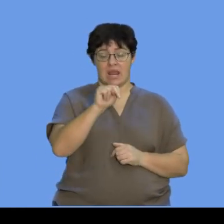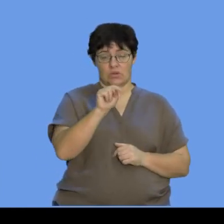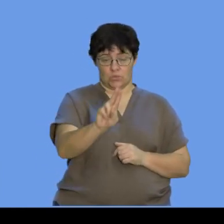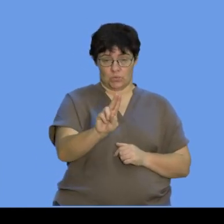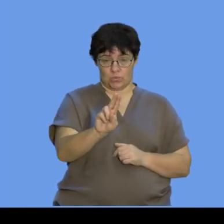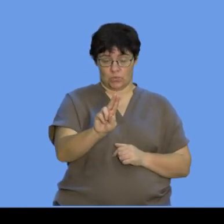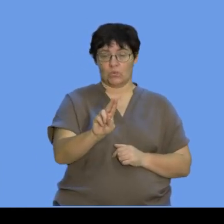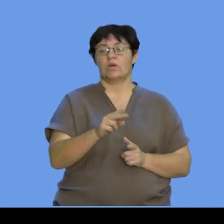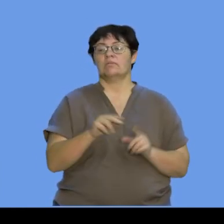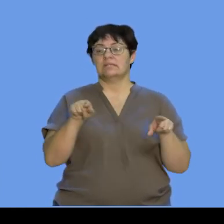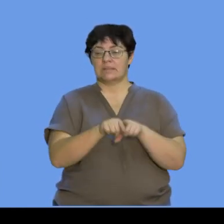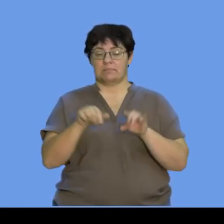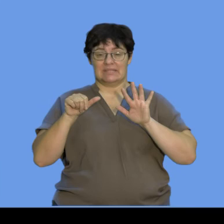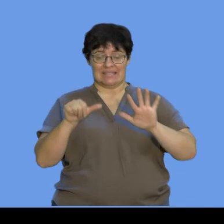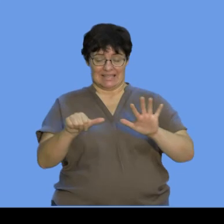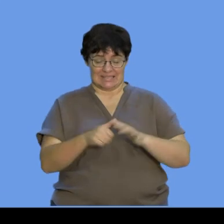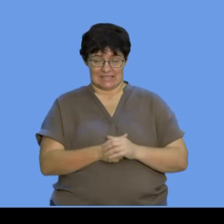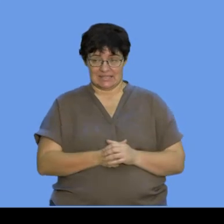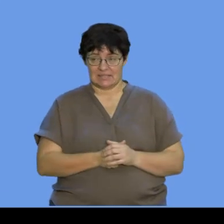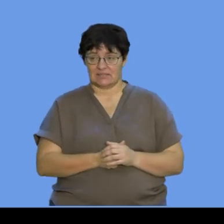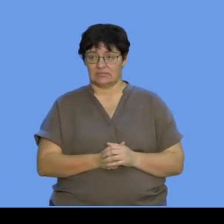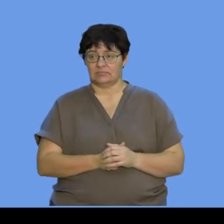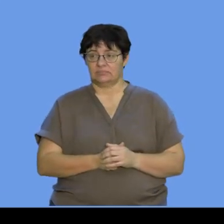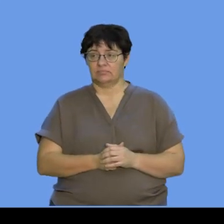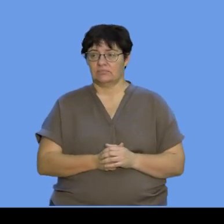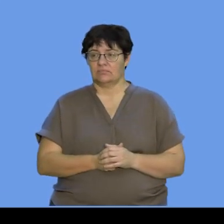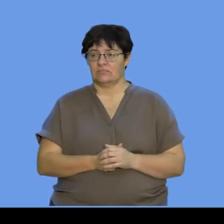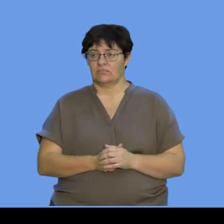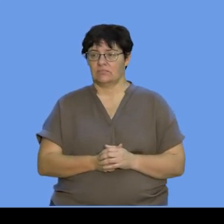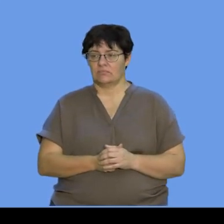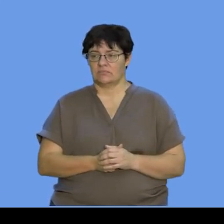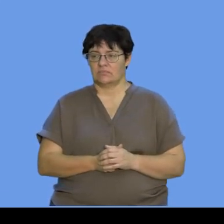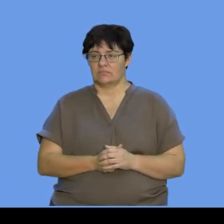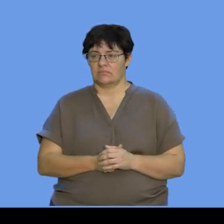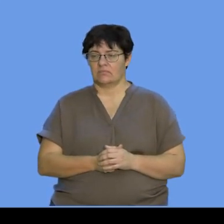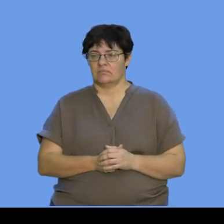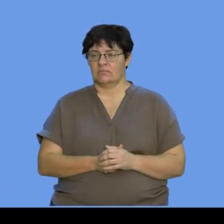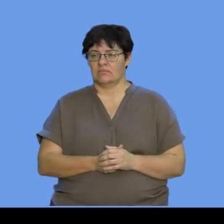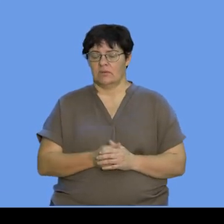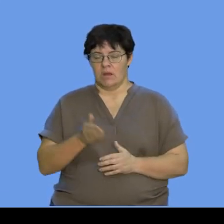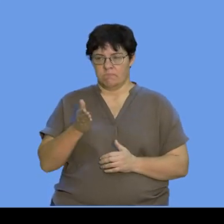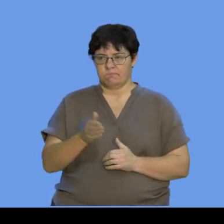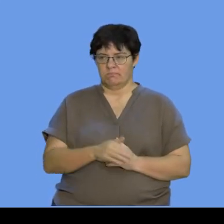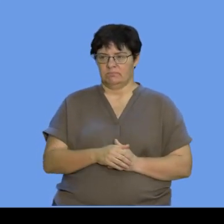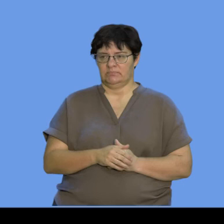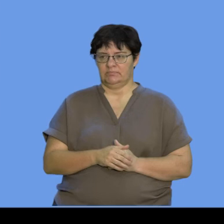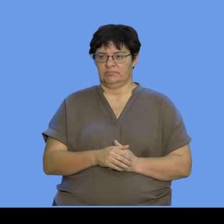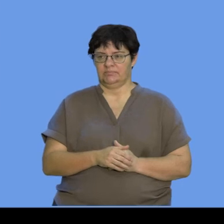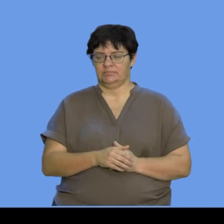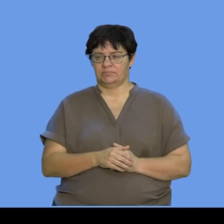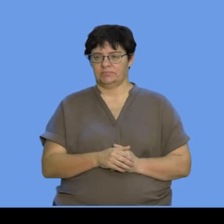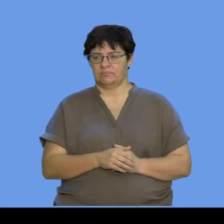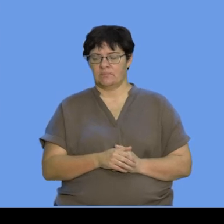my NU is equals to 6 units. So NU is 6 units there,